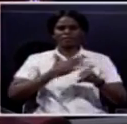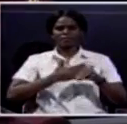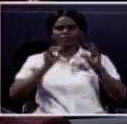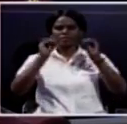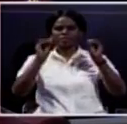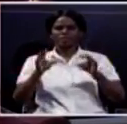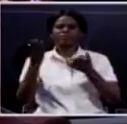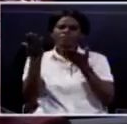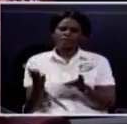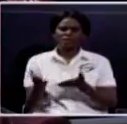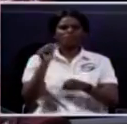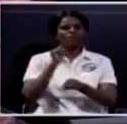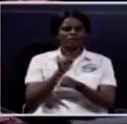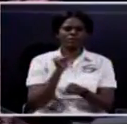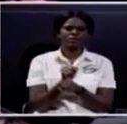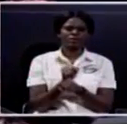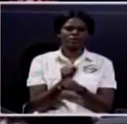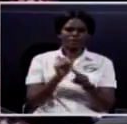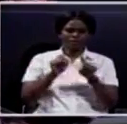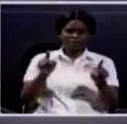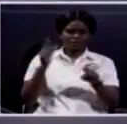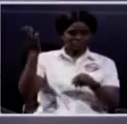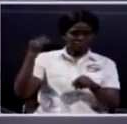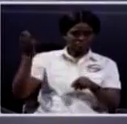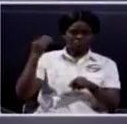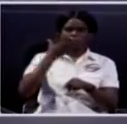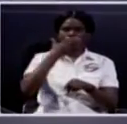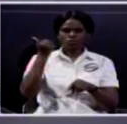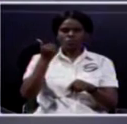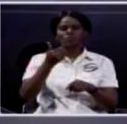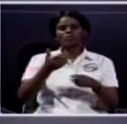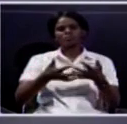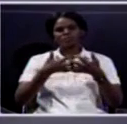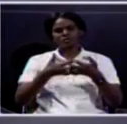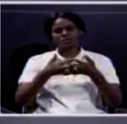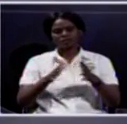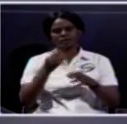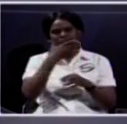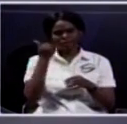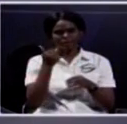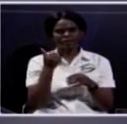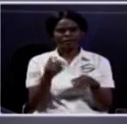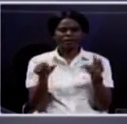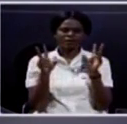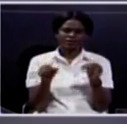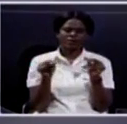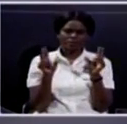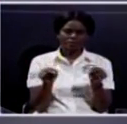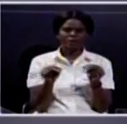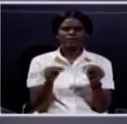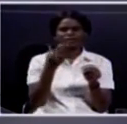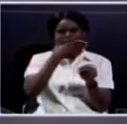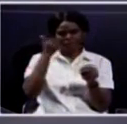with a lot of work. But this was effective at some point. We produced the best engineers. We produced the best. I agree with you. We produced the